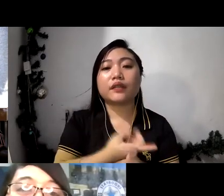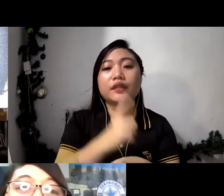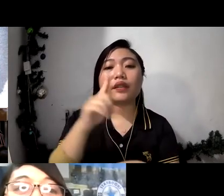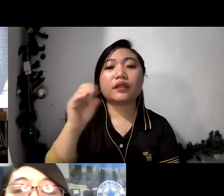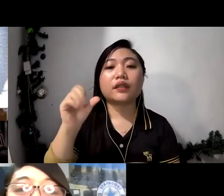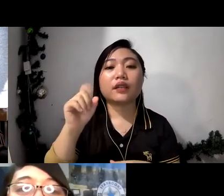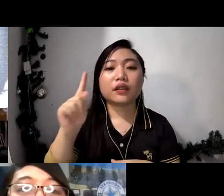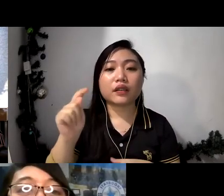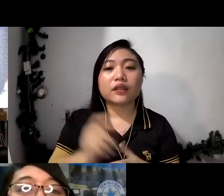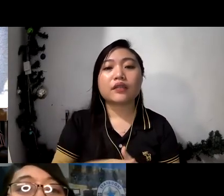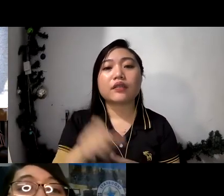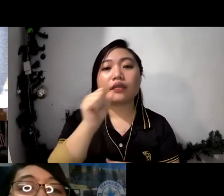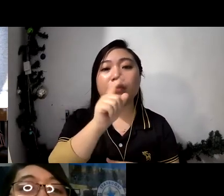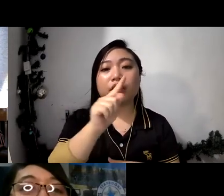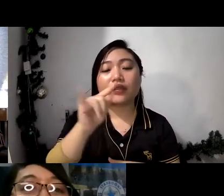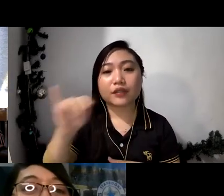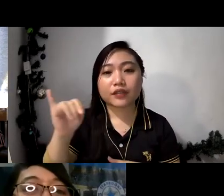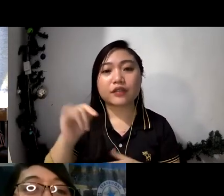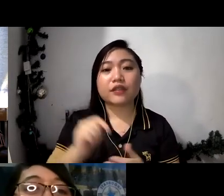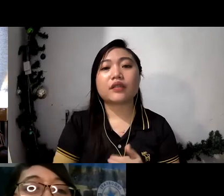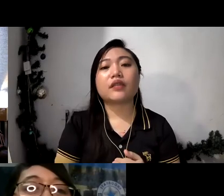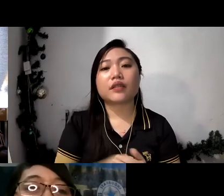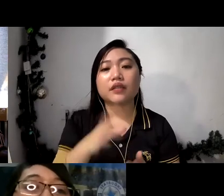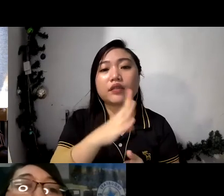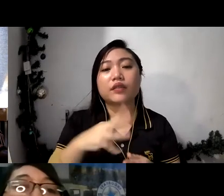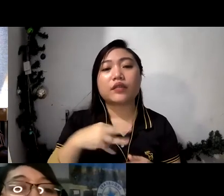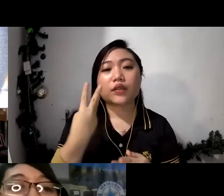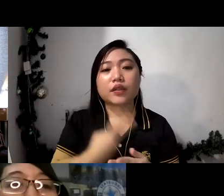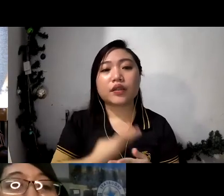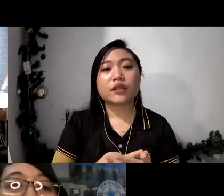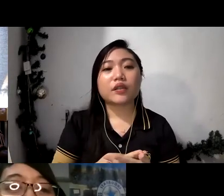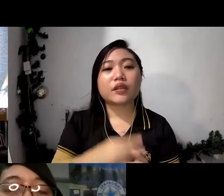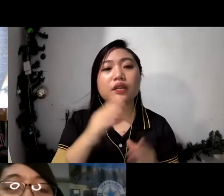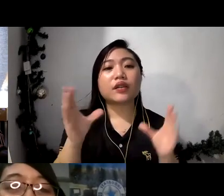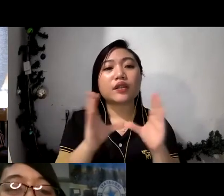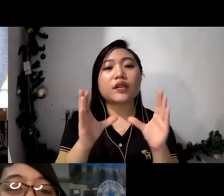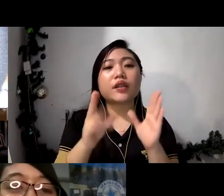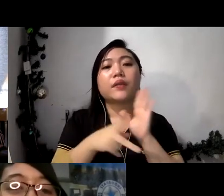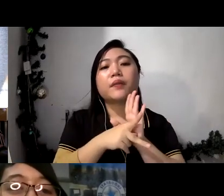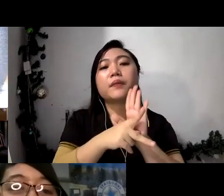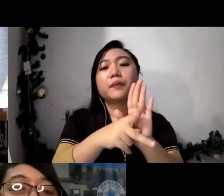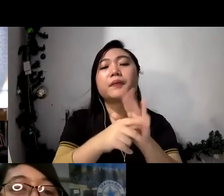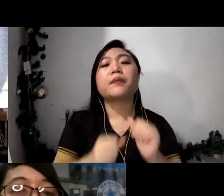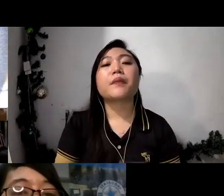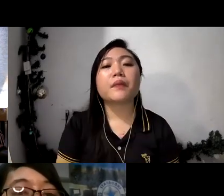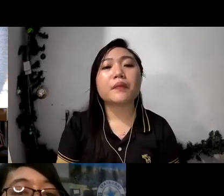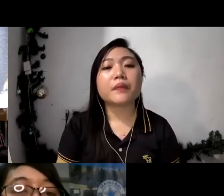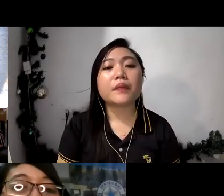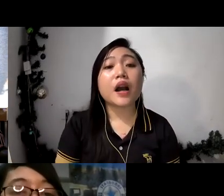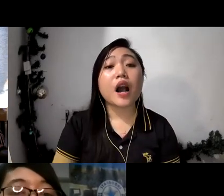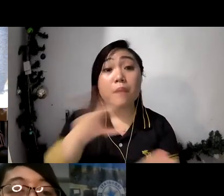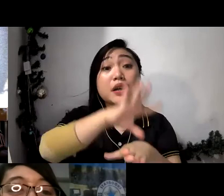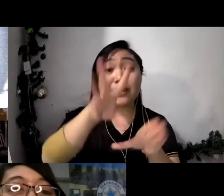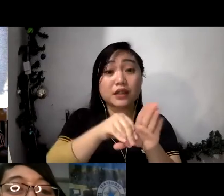Technology, Science and Technology Information Institute, we would like to present the Certificate of Participation for